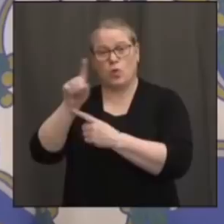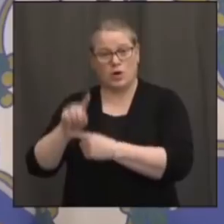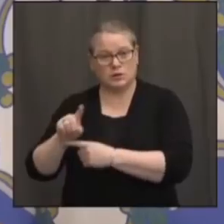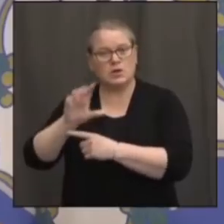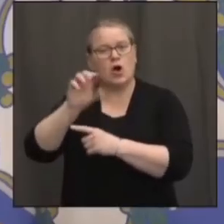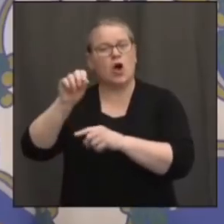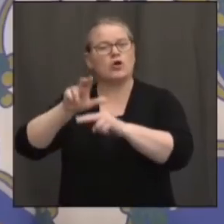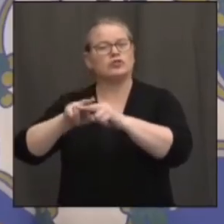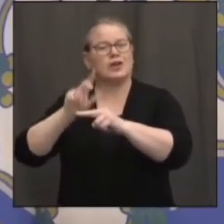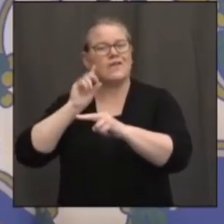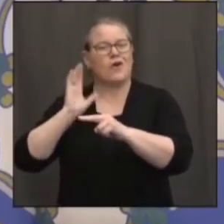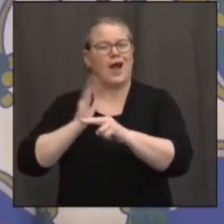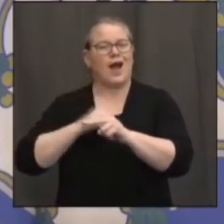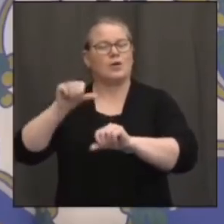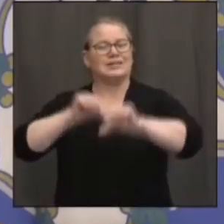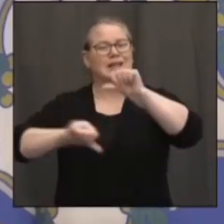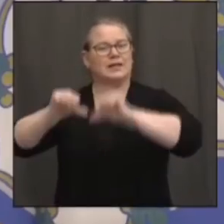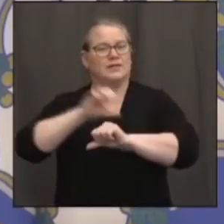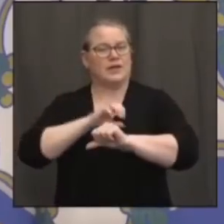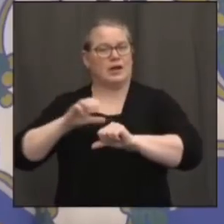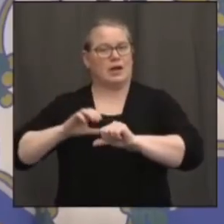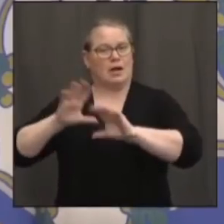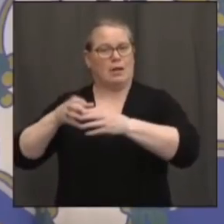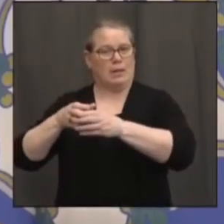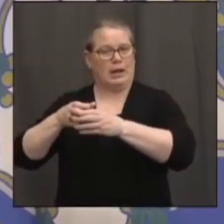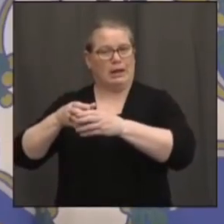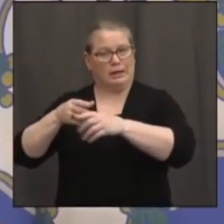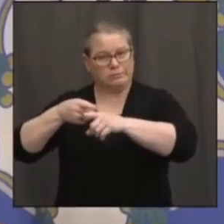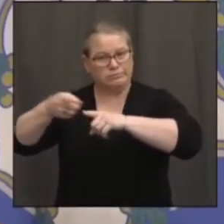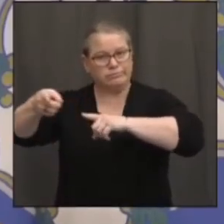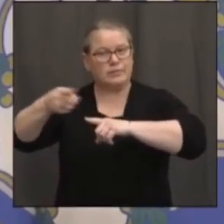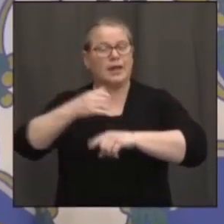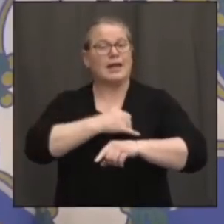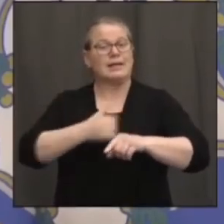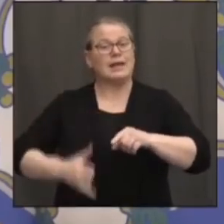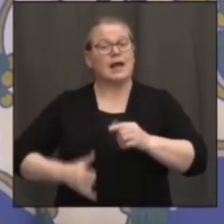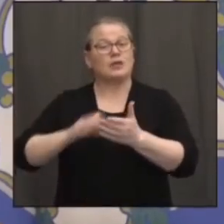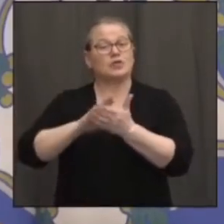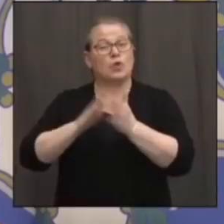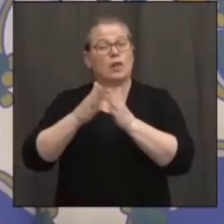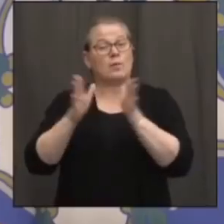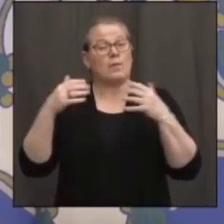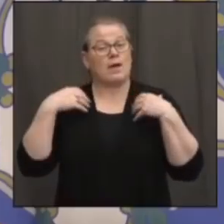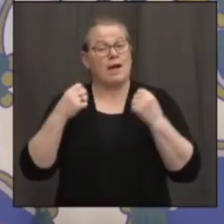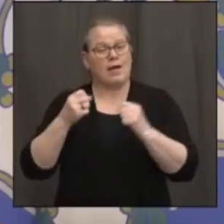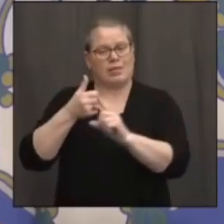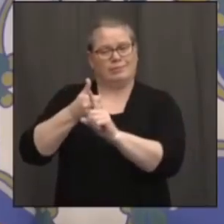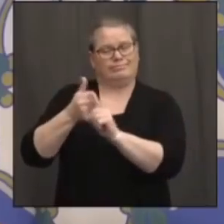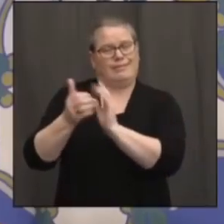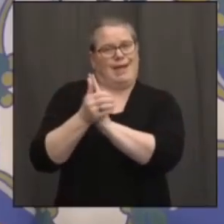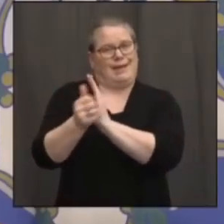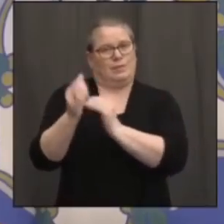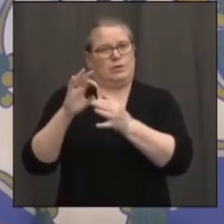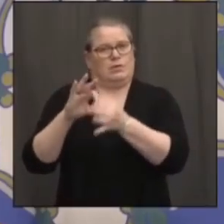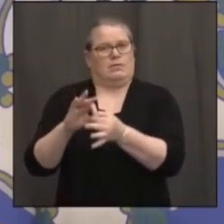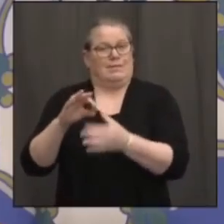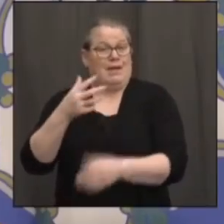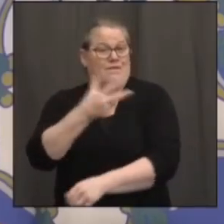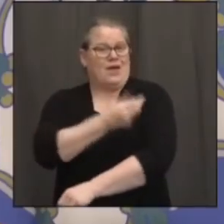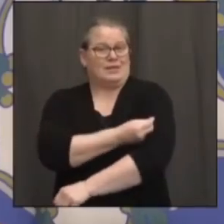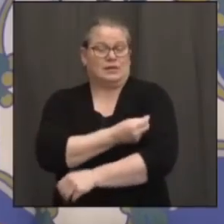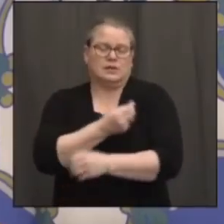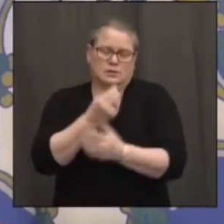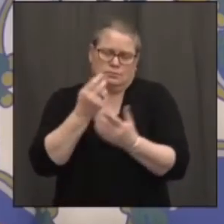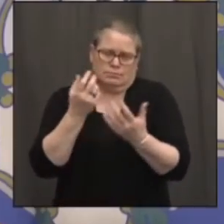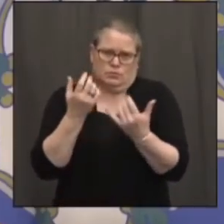co-chairman of our scientific committee, Yale School of Public Health, and an expert on vaccines, which, as you can imagine, is quite relevant